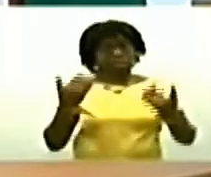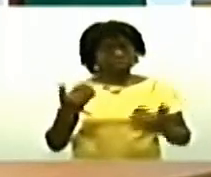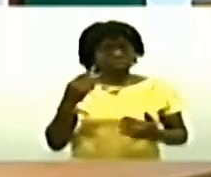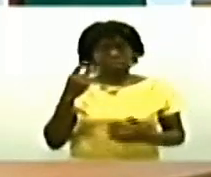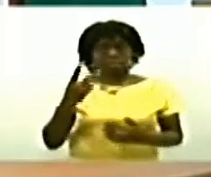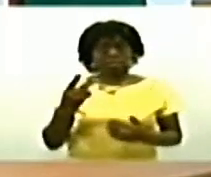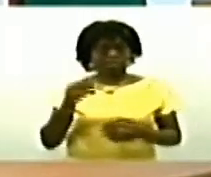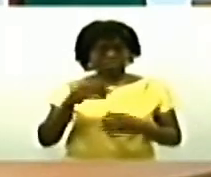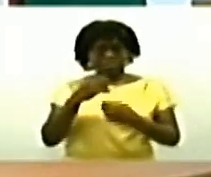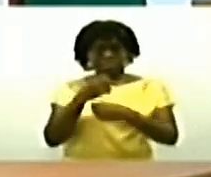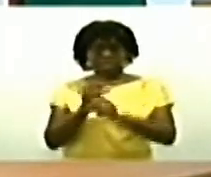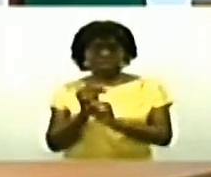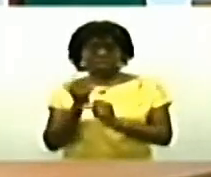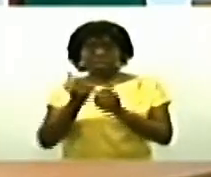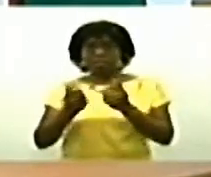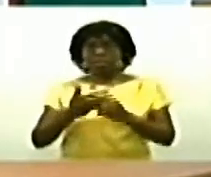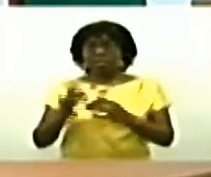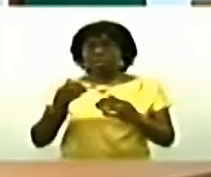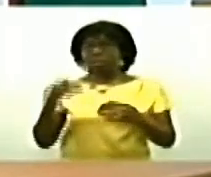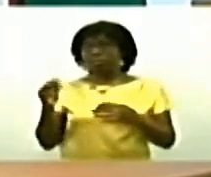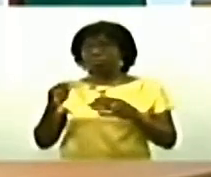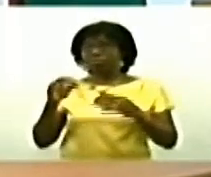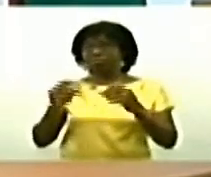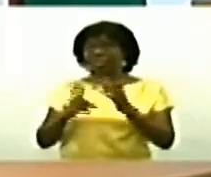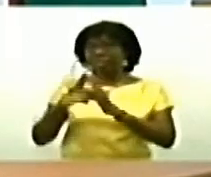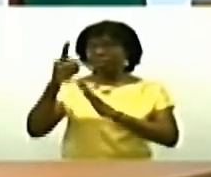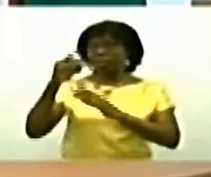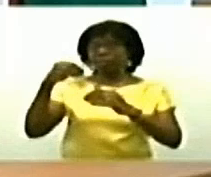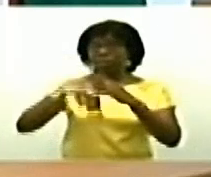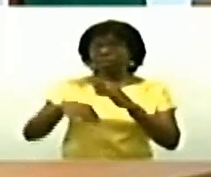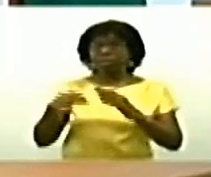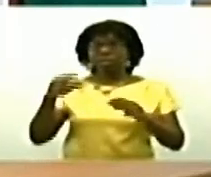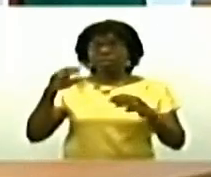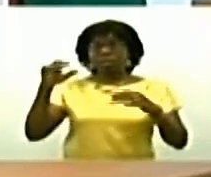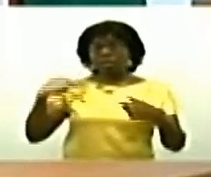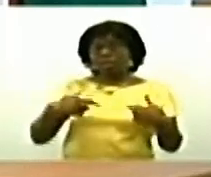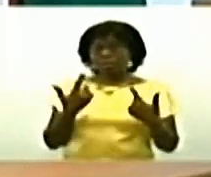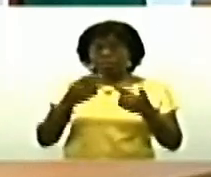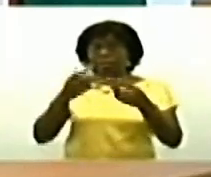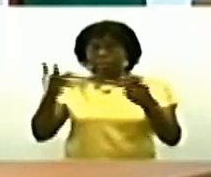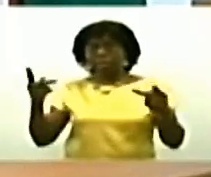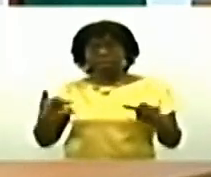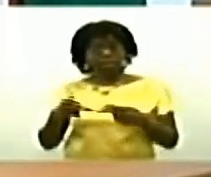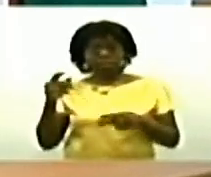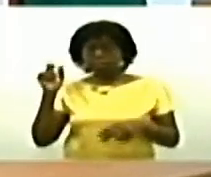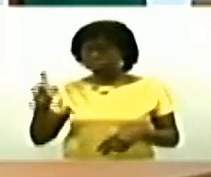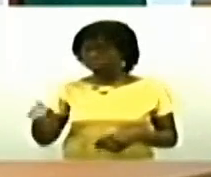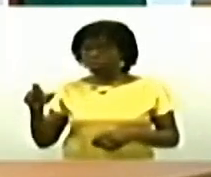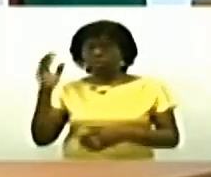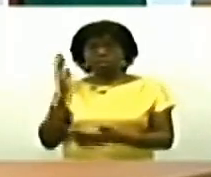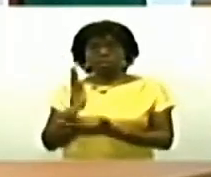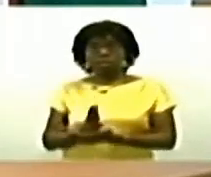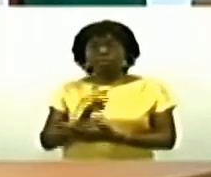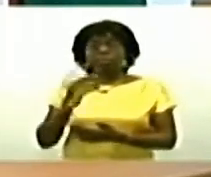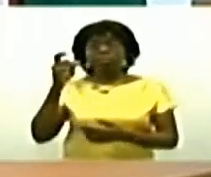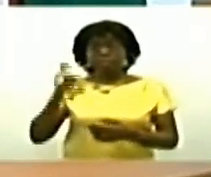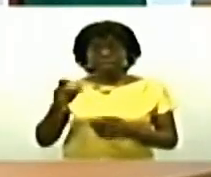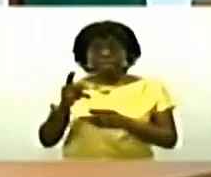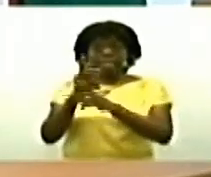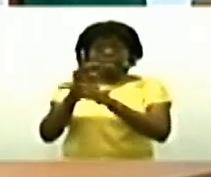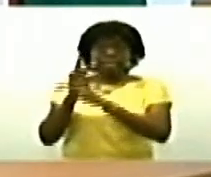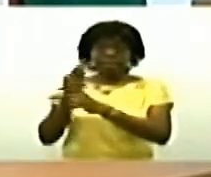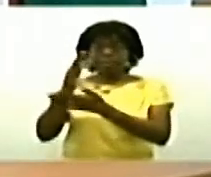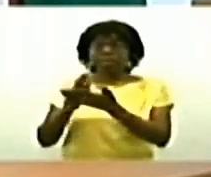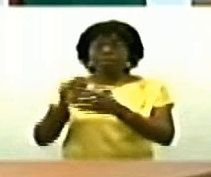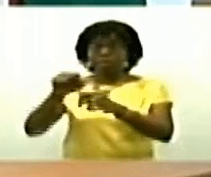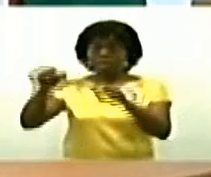of our natural rural environment has got to stop. We have got to preserve certain areas in its